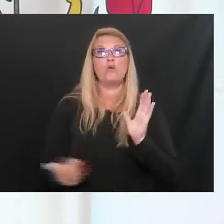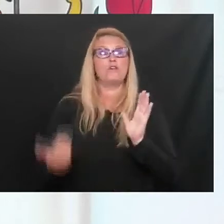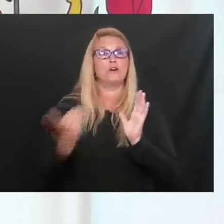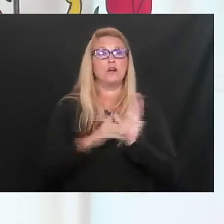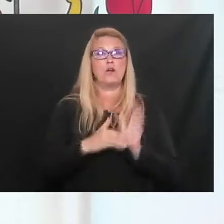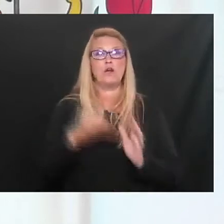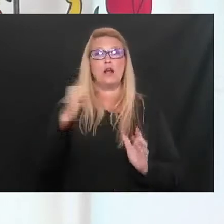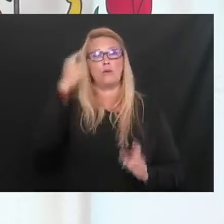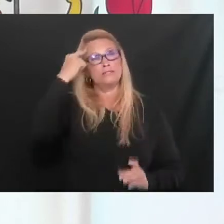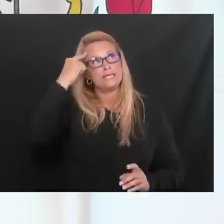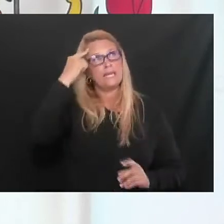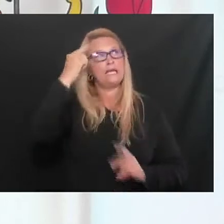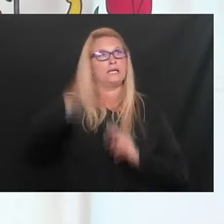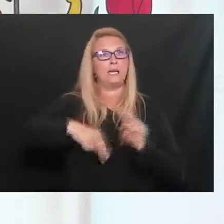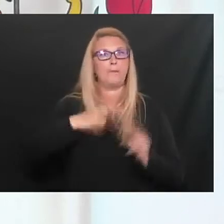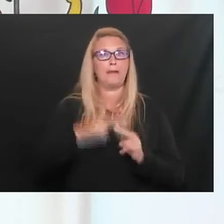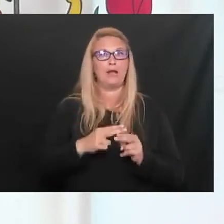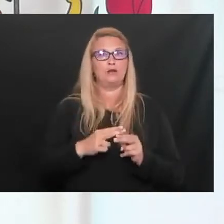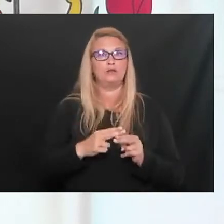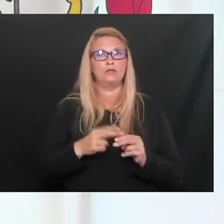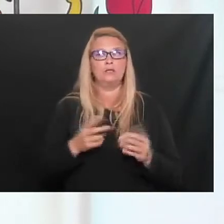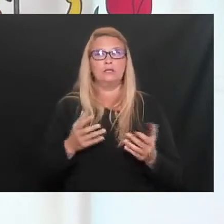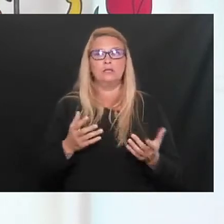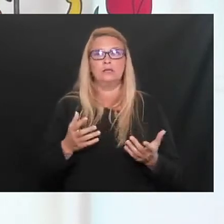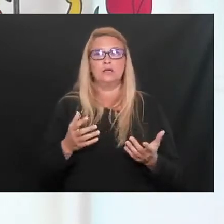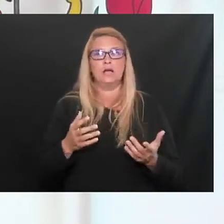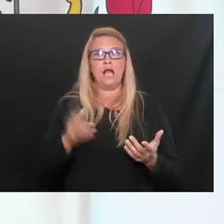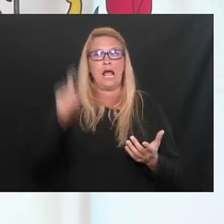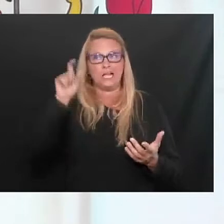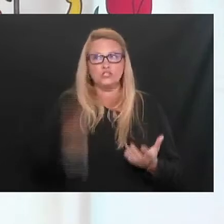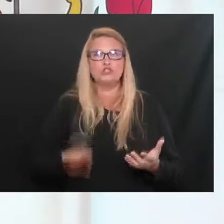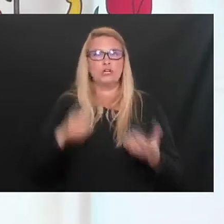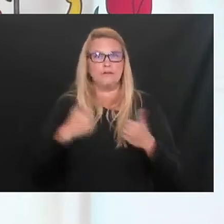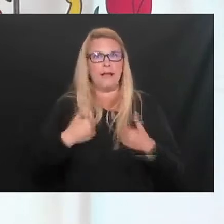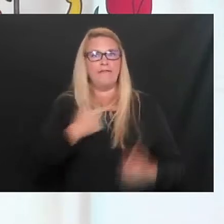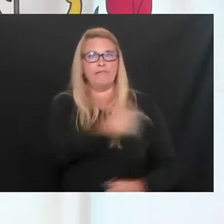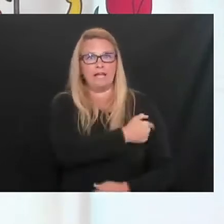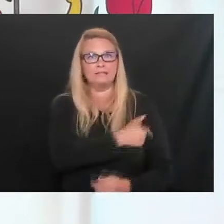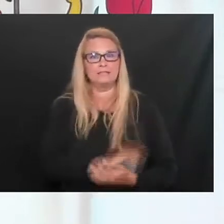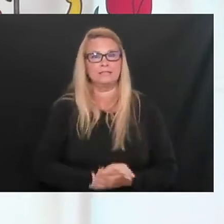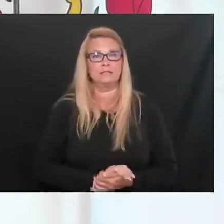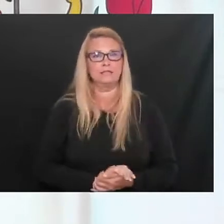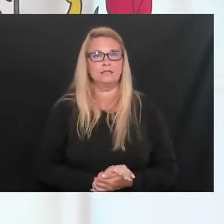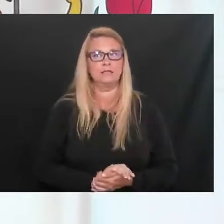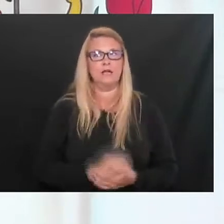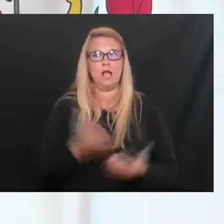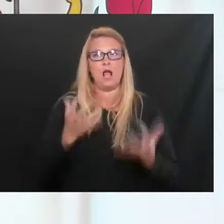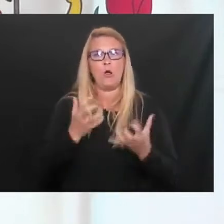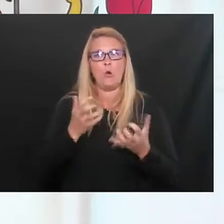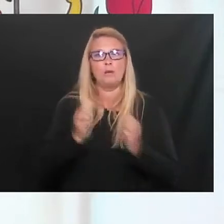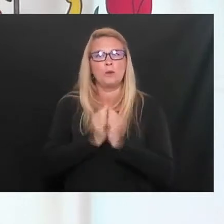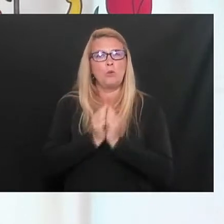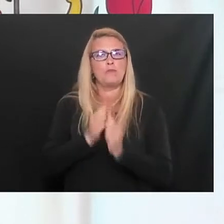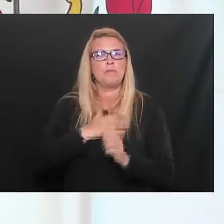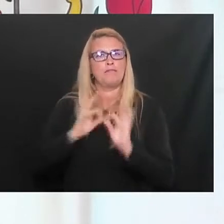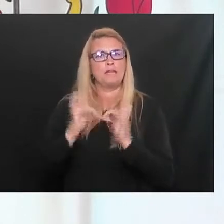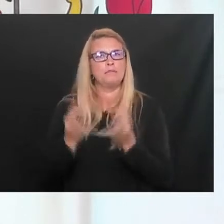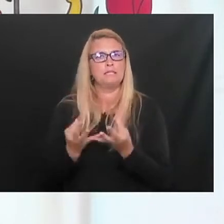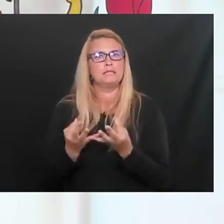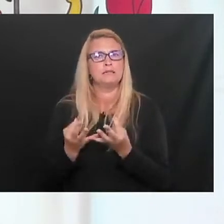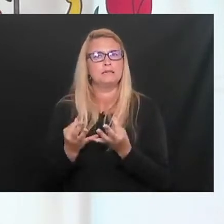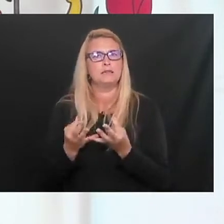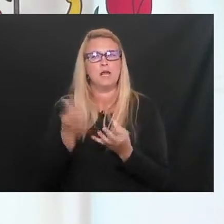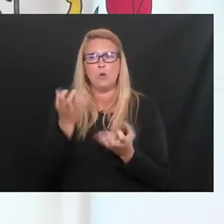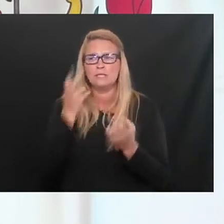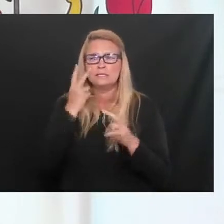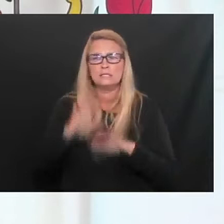all I could think about is, you know, I didn't get vaccinated and I want to be with my grandkids. I want to see them